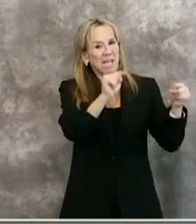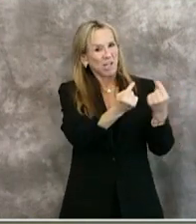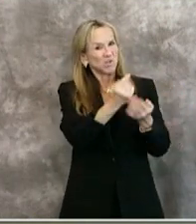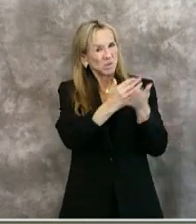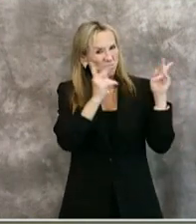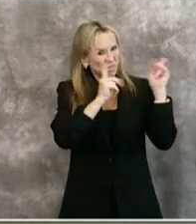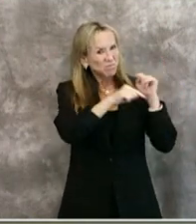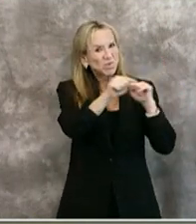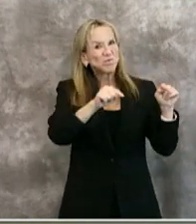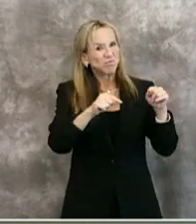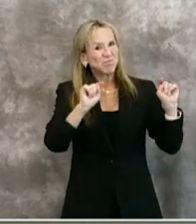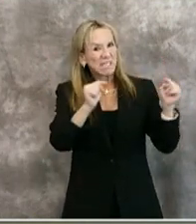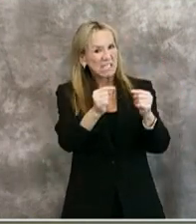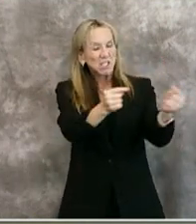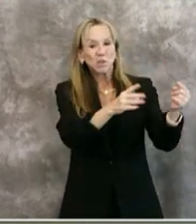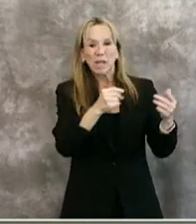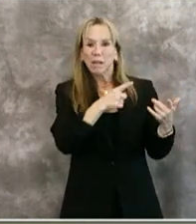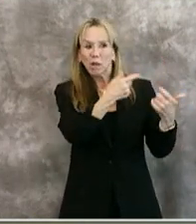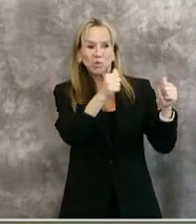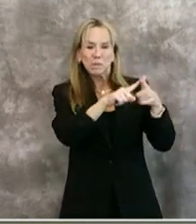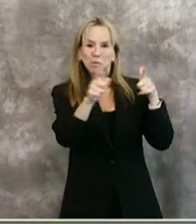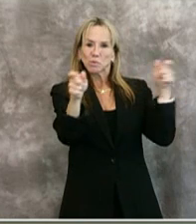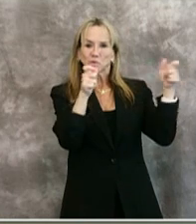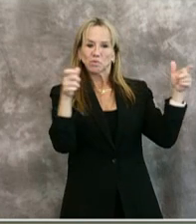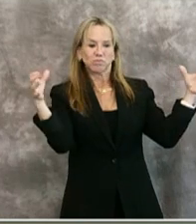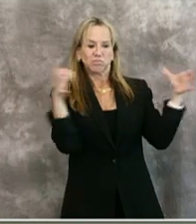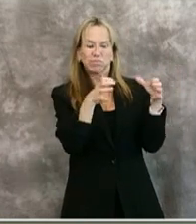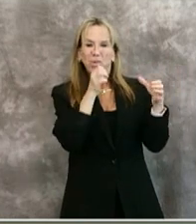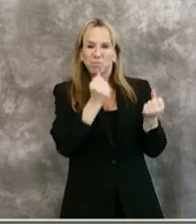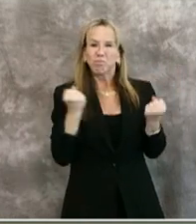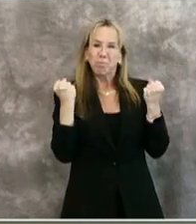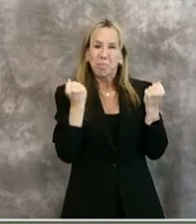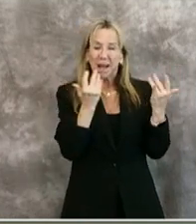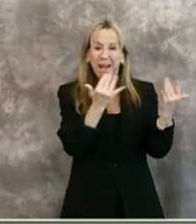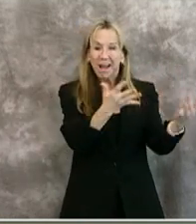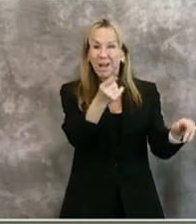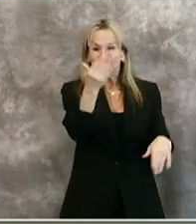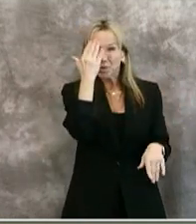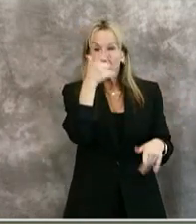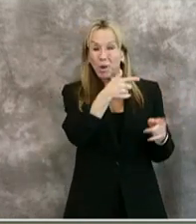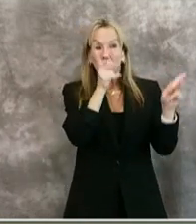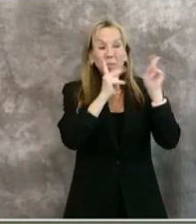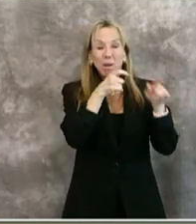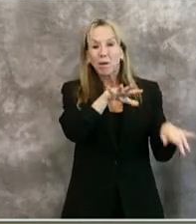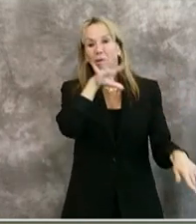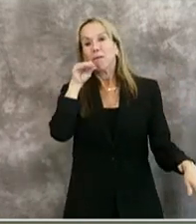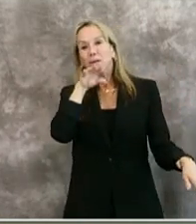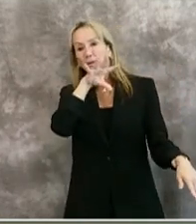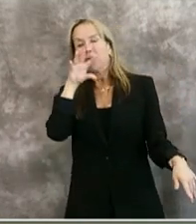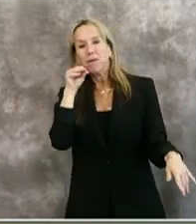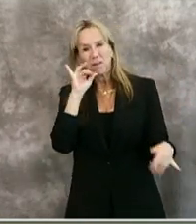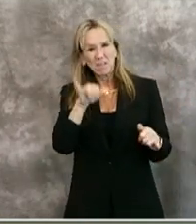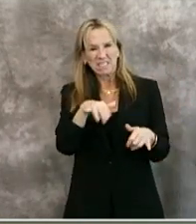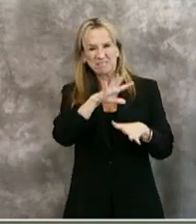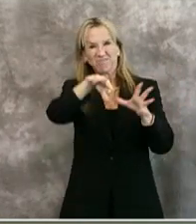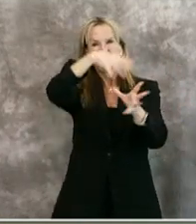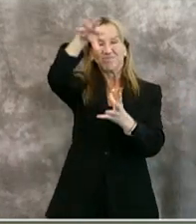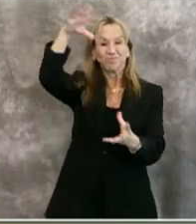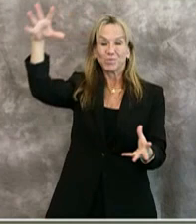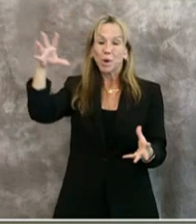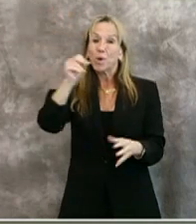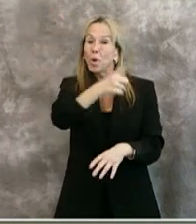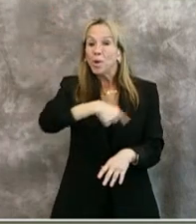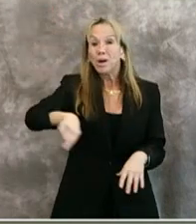are trying to contain the spread of this. It is never good to breathe smoke, and members of the public should assume that they are